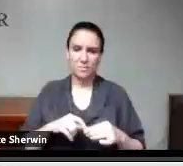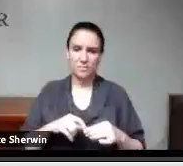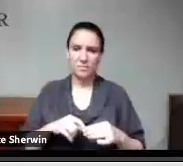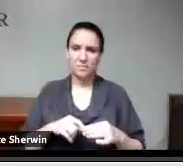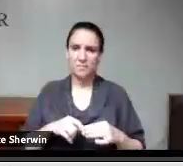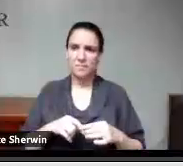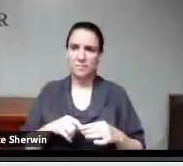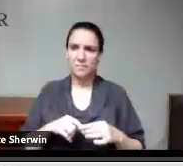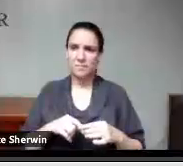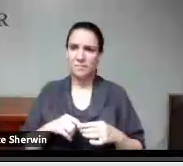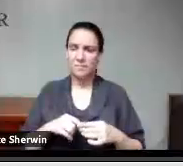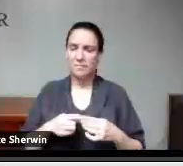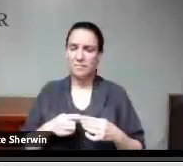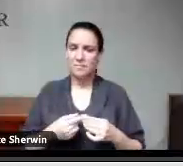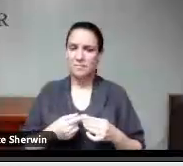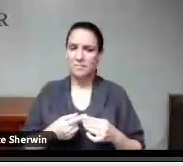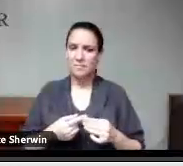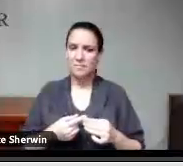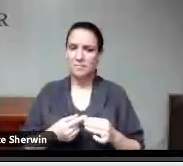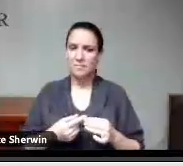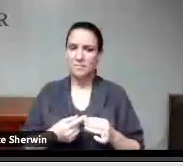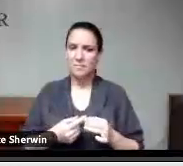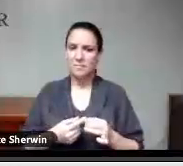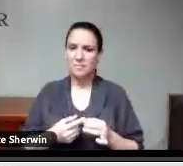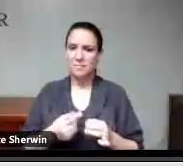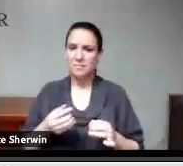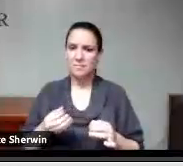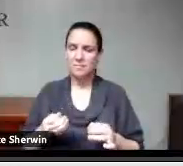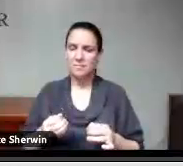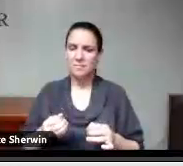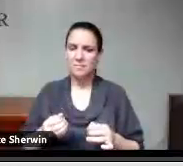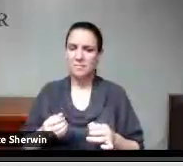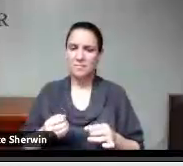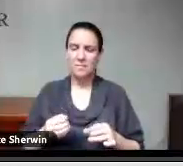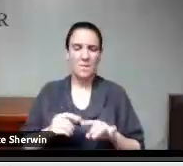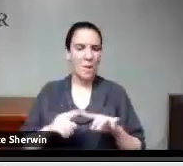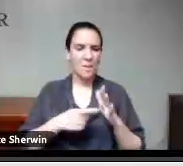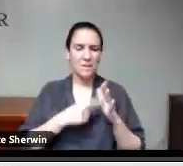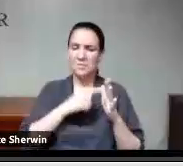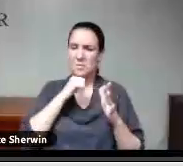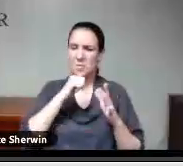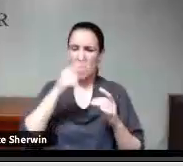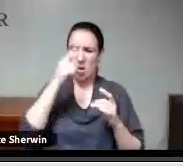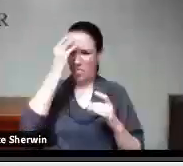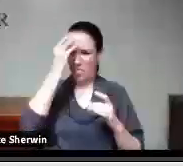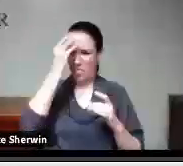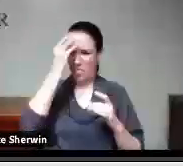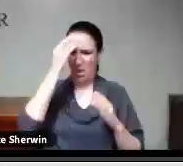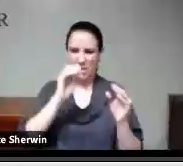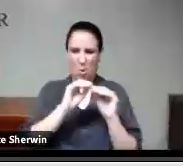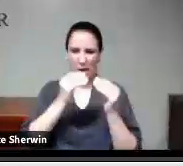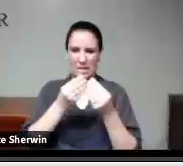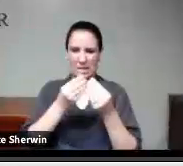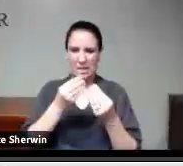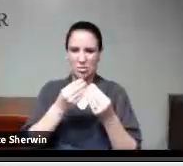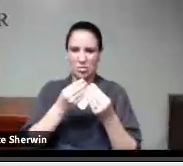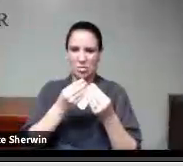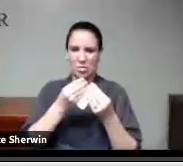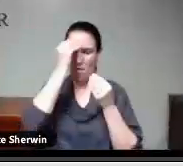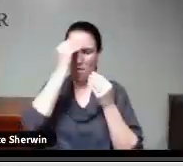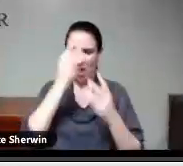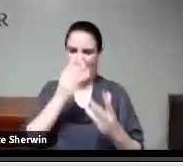necessarily take into consideration the context, the organizational context. If the organizational